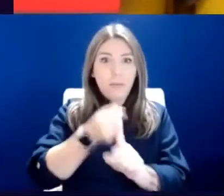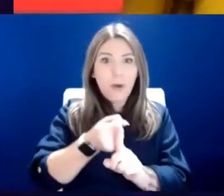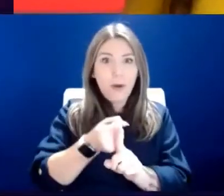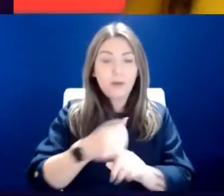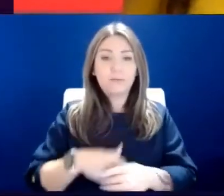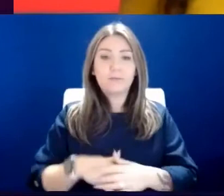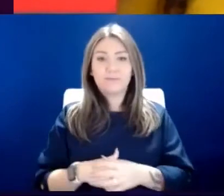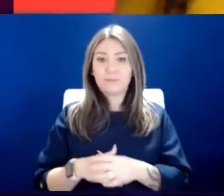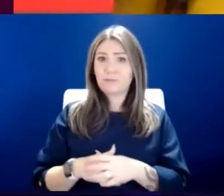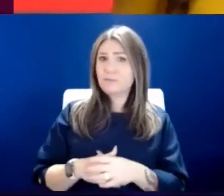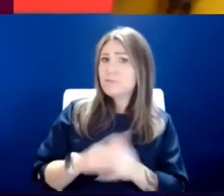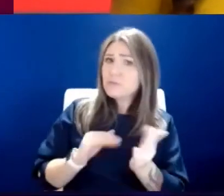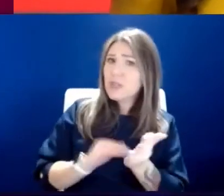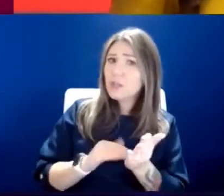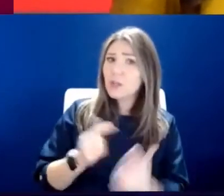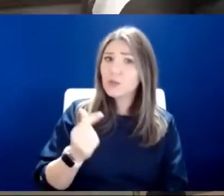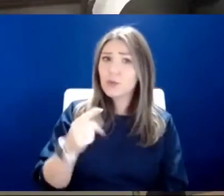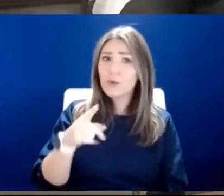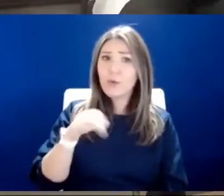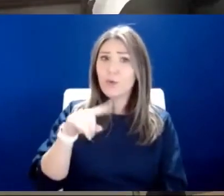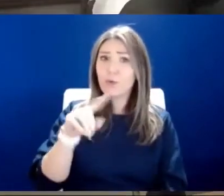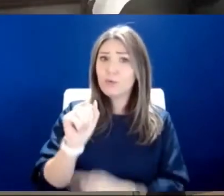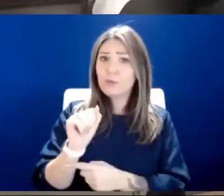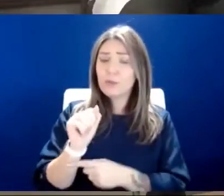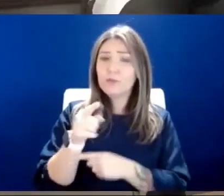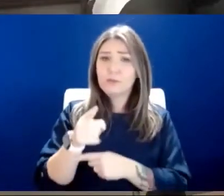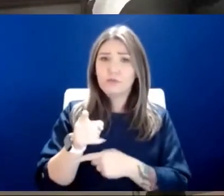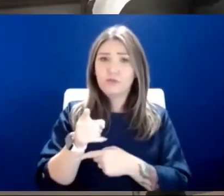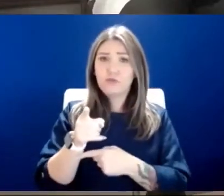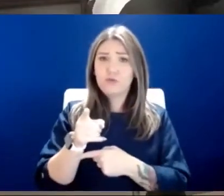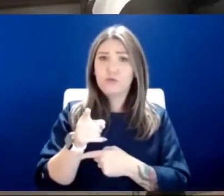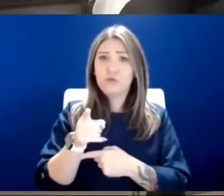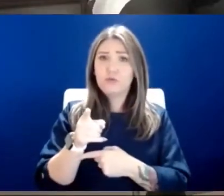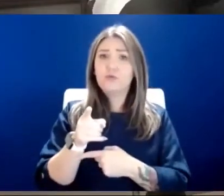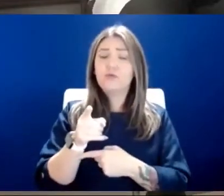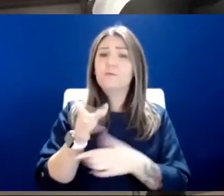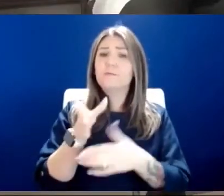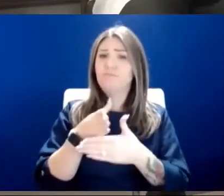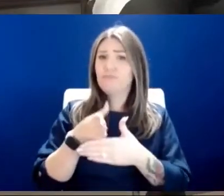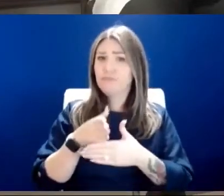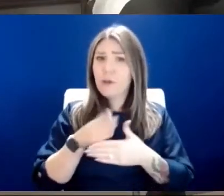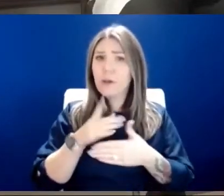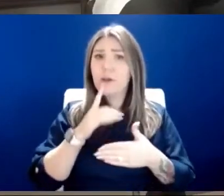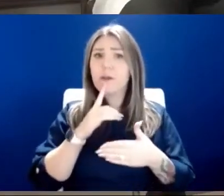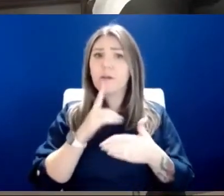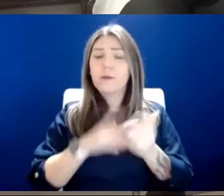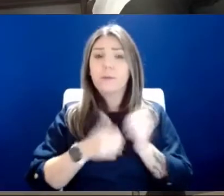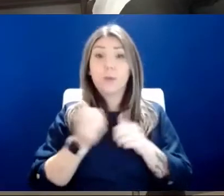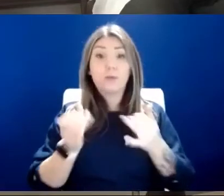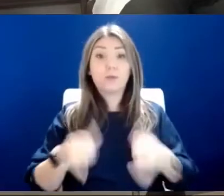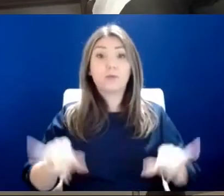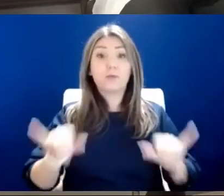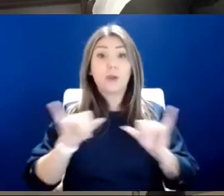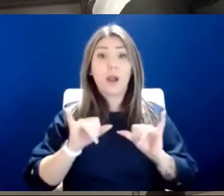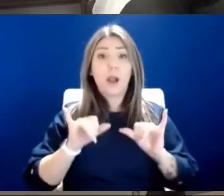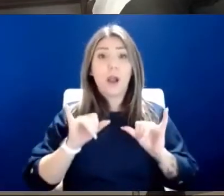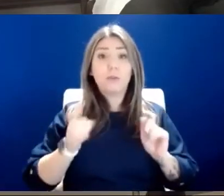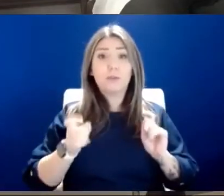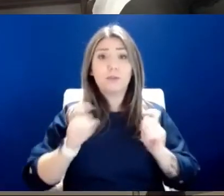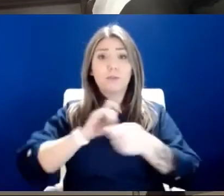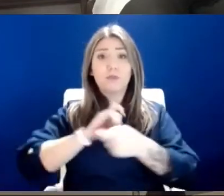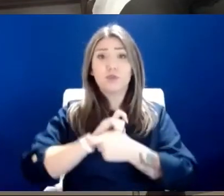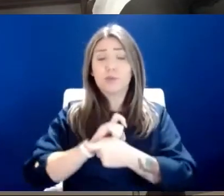Dr. Gupta, you've shared that one of the most common mutations of amyloidosis is